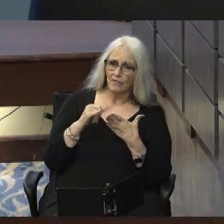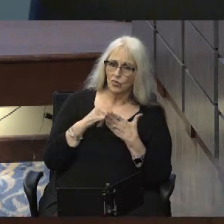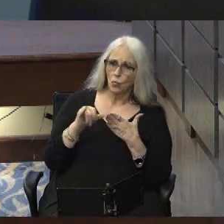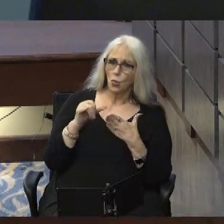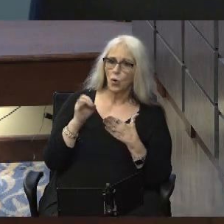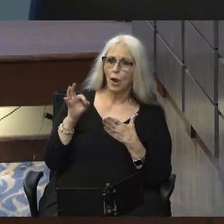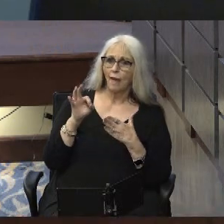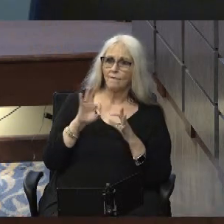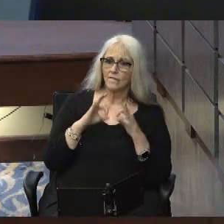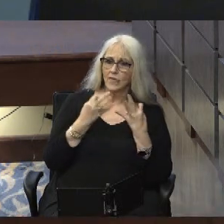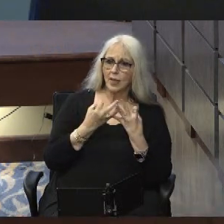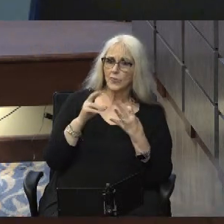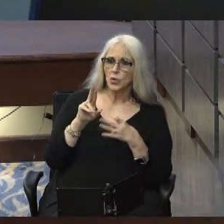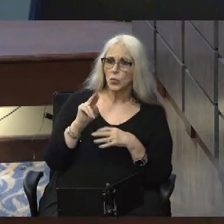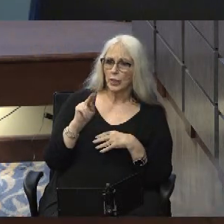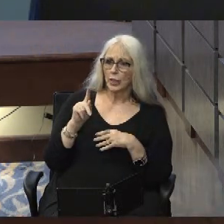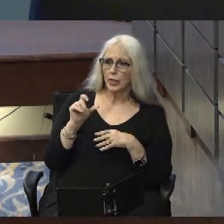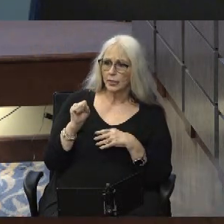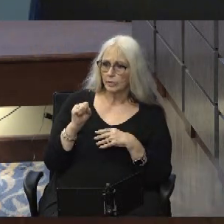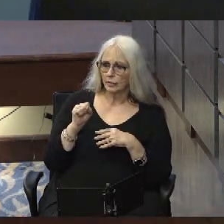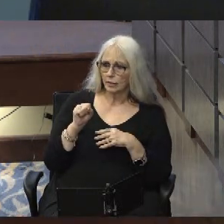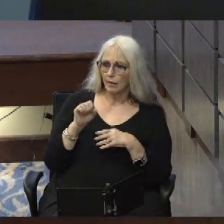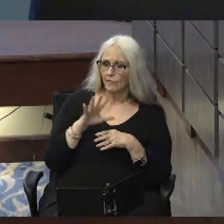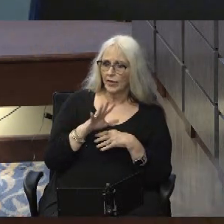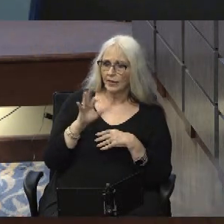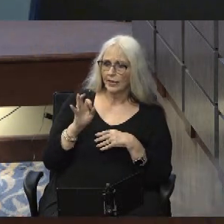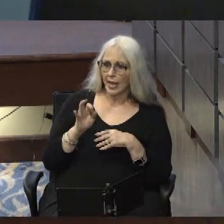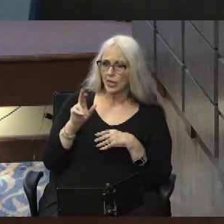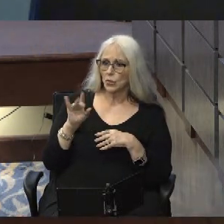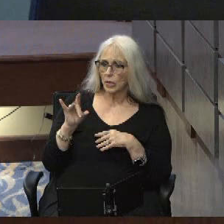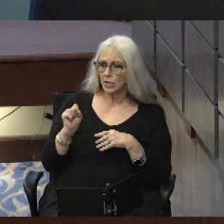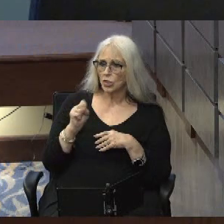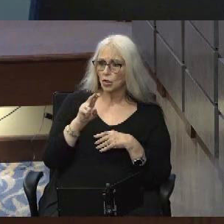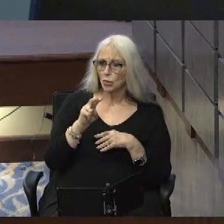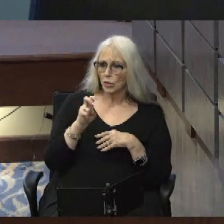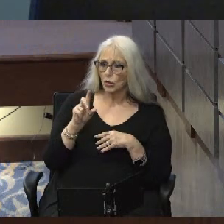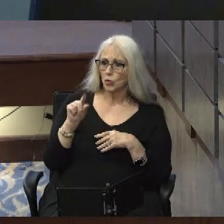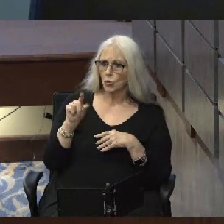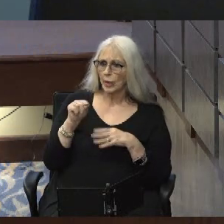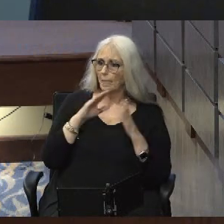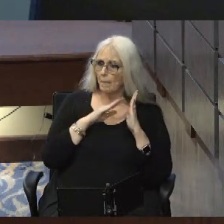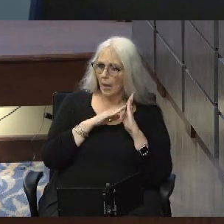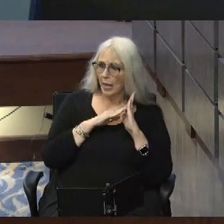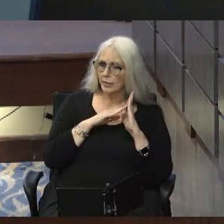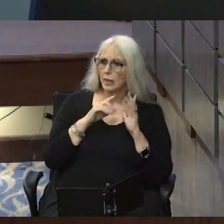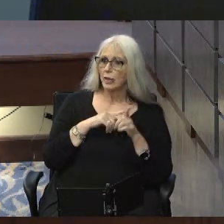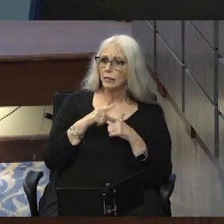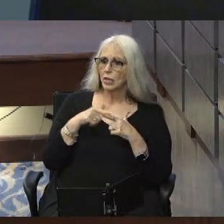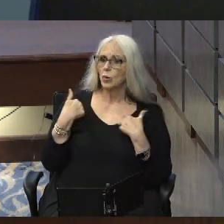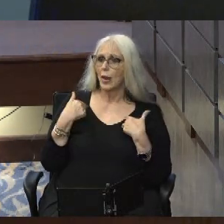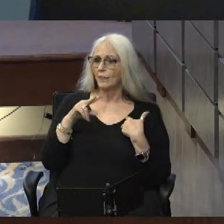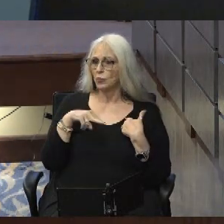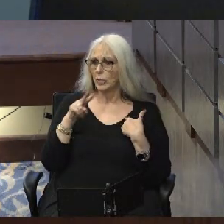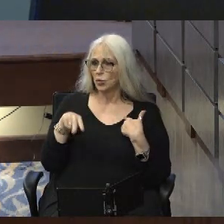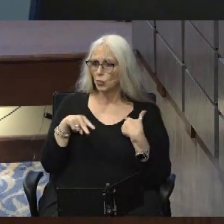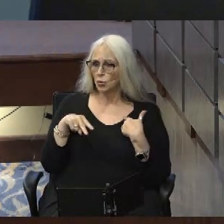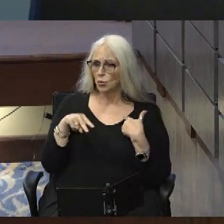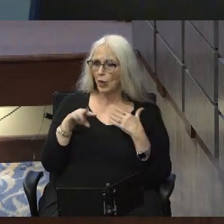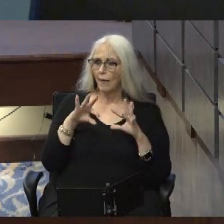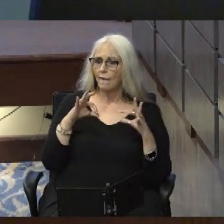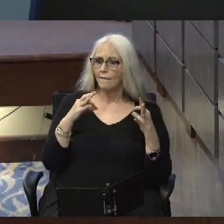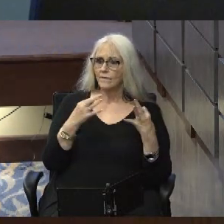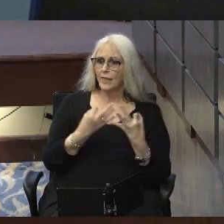family units, if you add all those up, it's 59 units, 221 beds. And then we have 22 family head